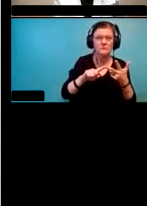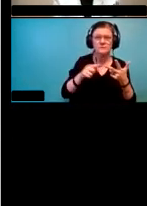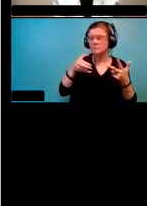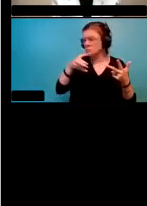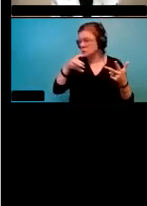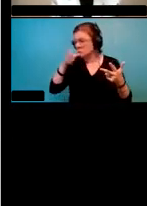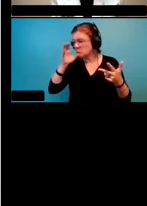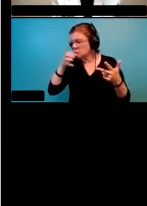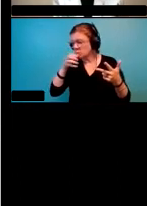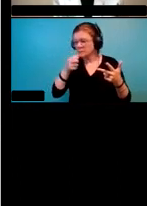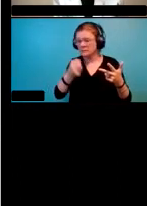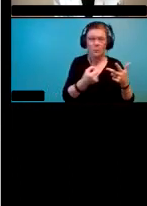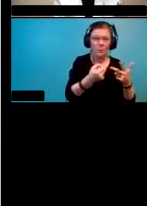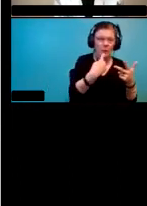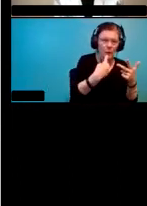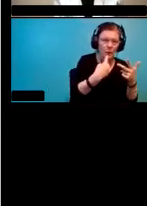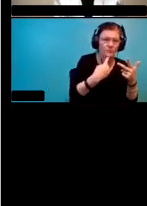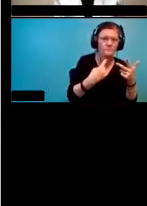you take them.